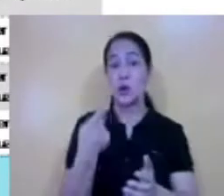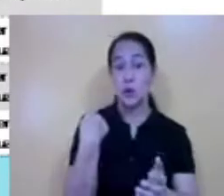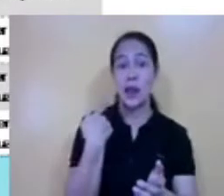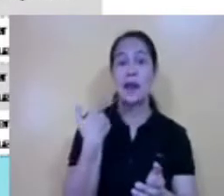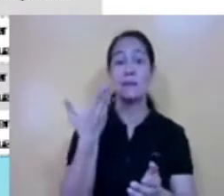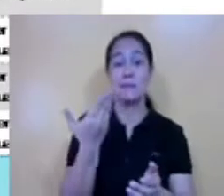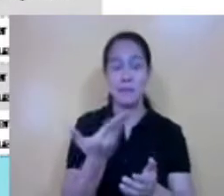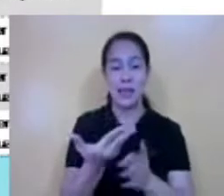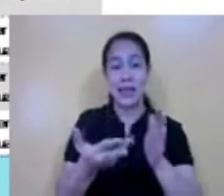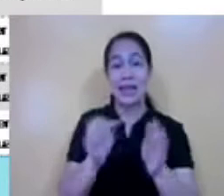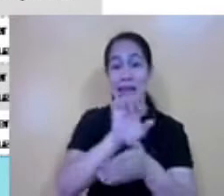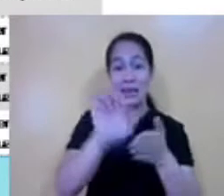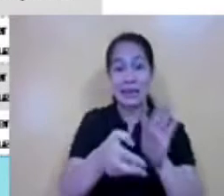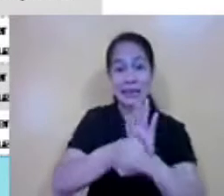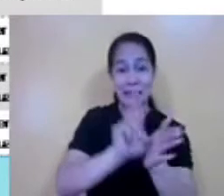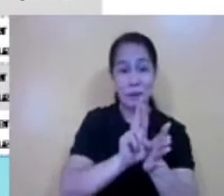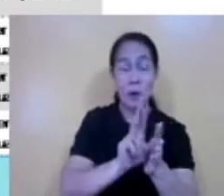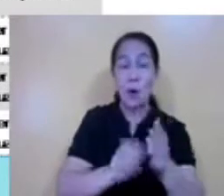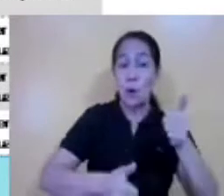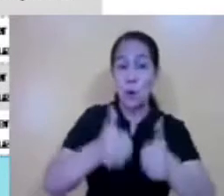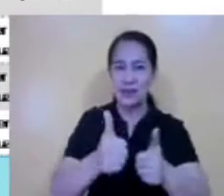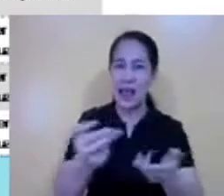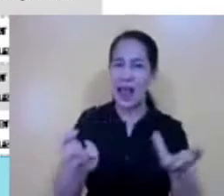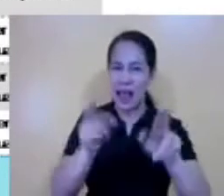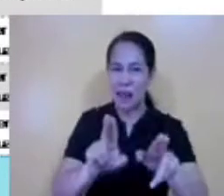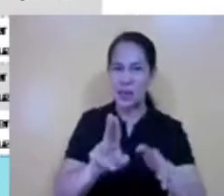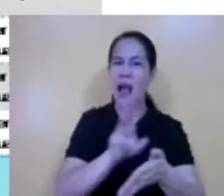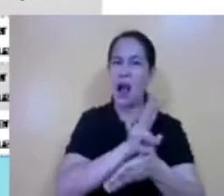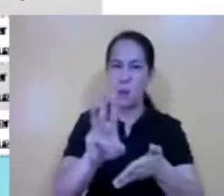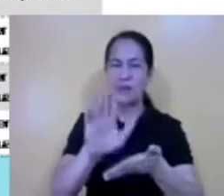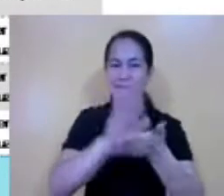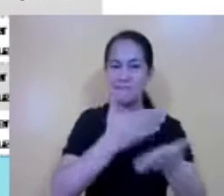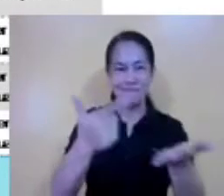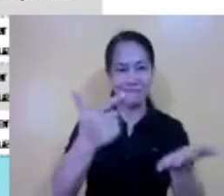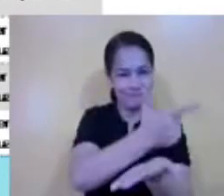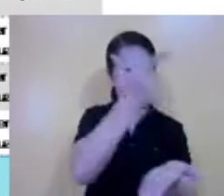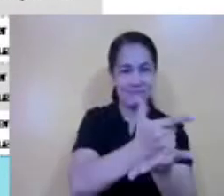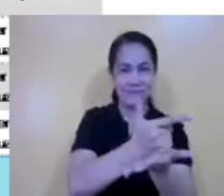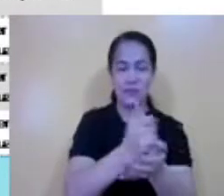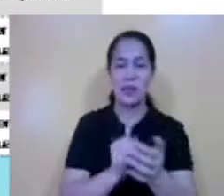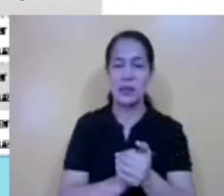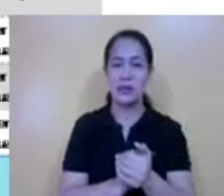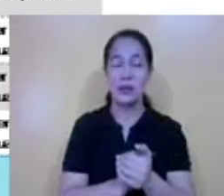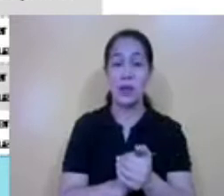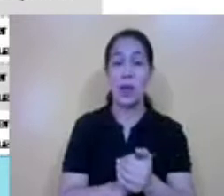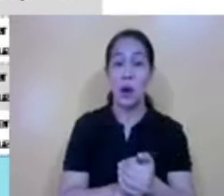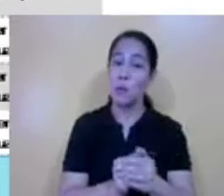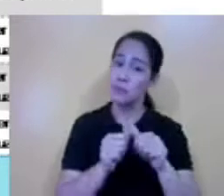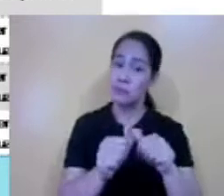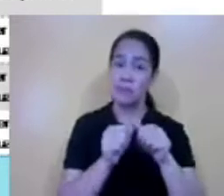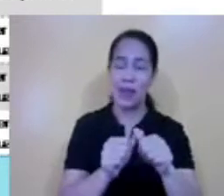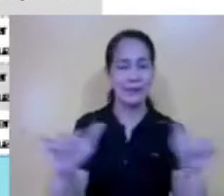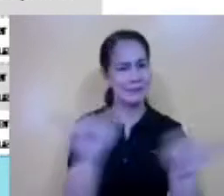which happens a week after scheduled graduation. So, and we retain that same schedule since we are